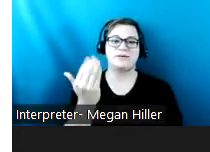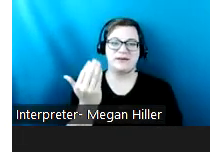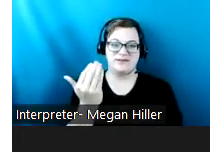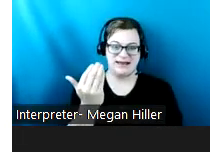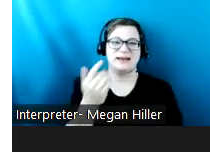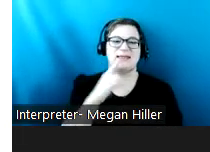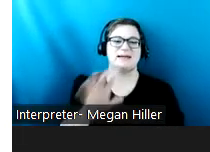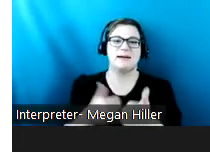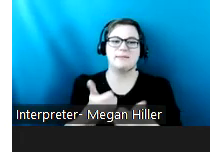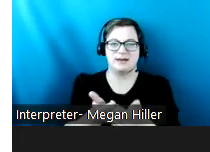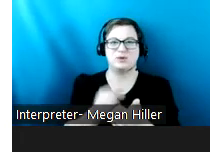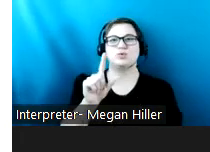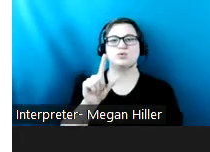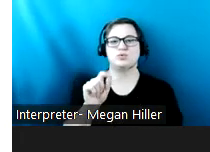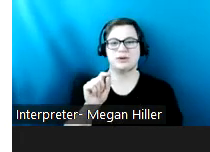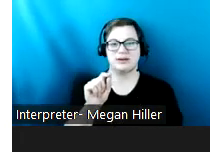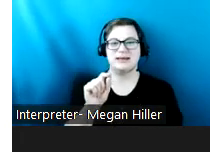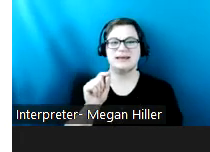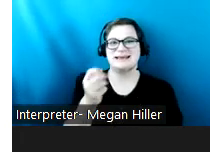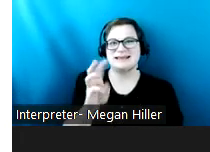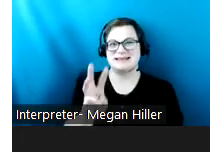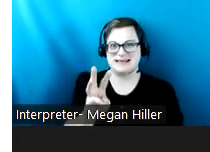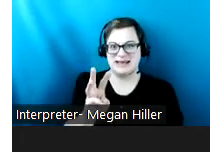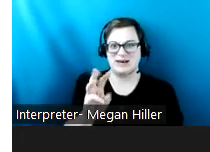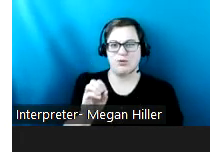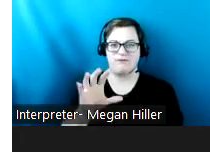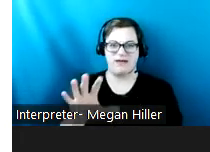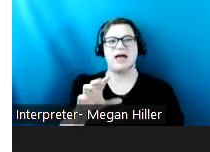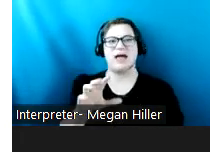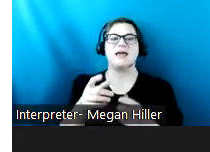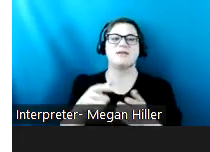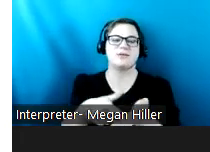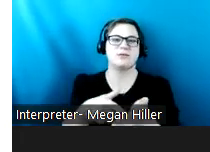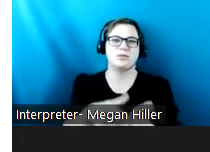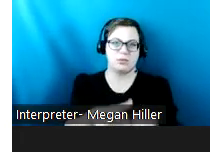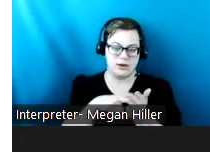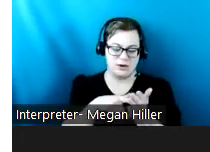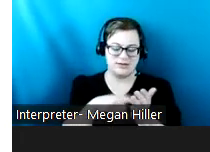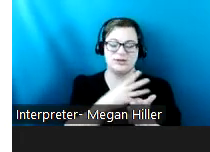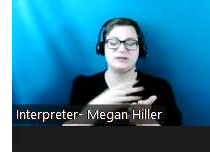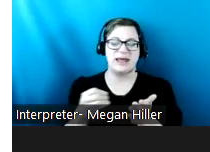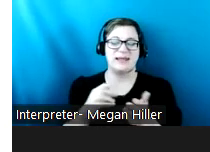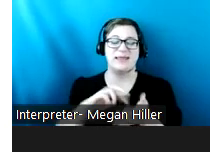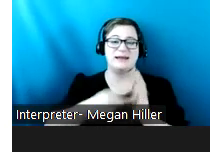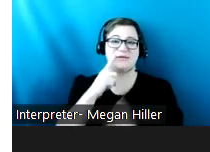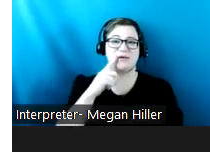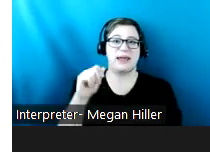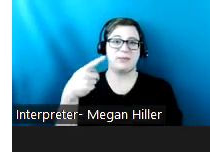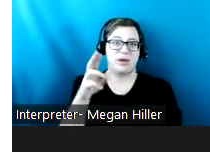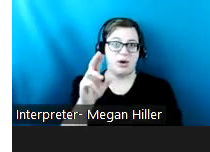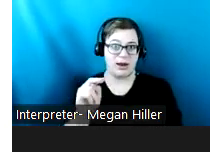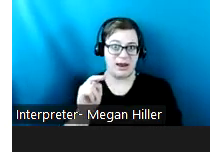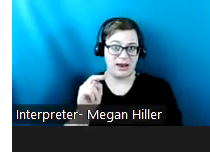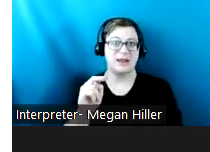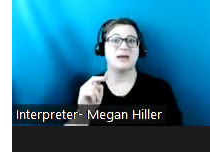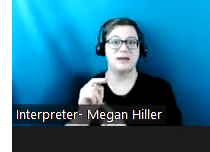updated 2765 regulations. So, and then the definition of an APRN as a standalone definition is